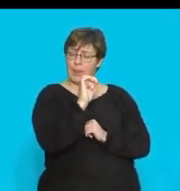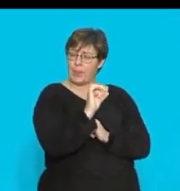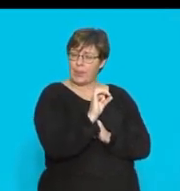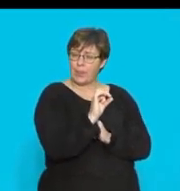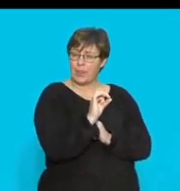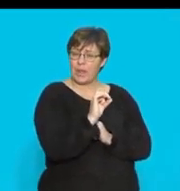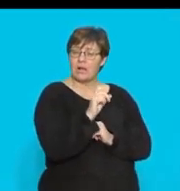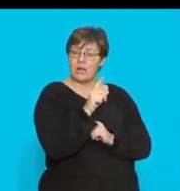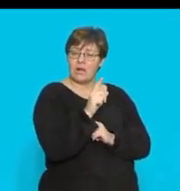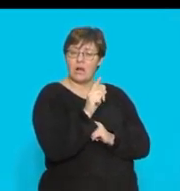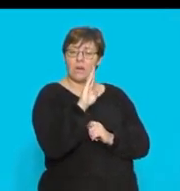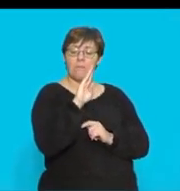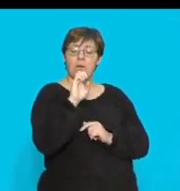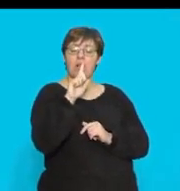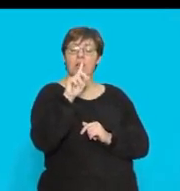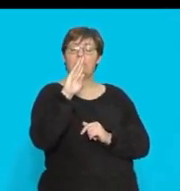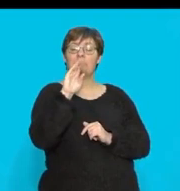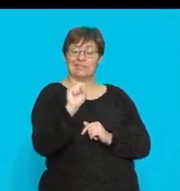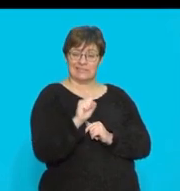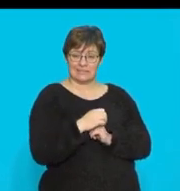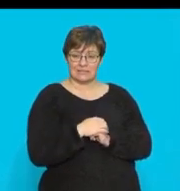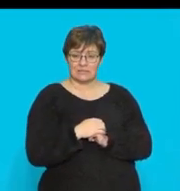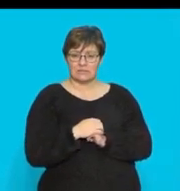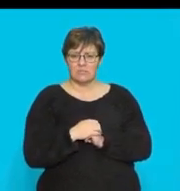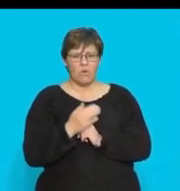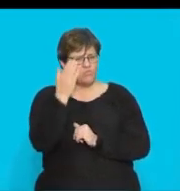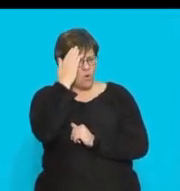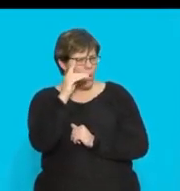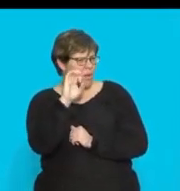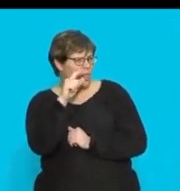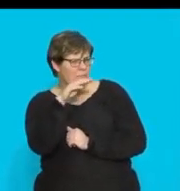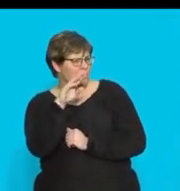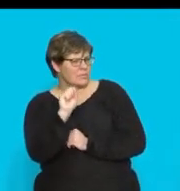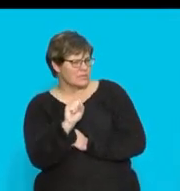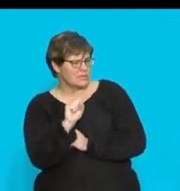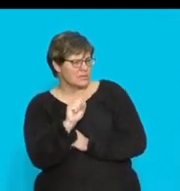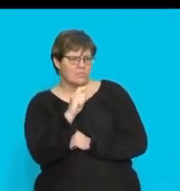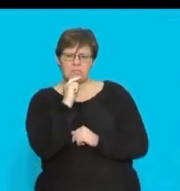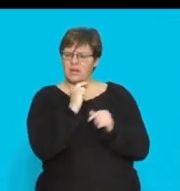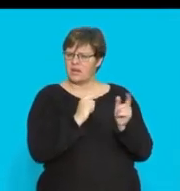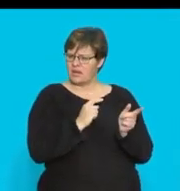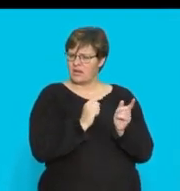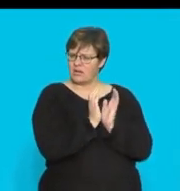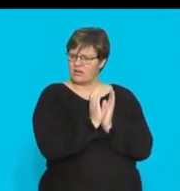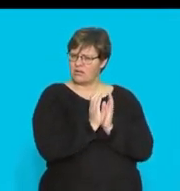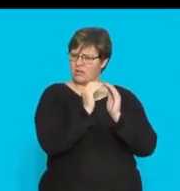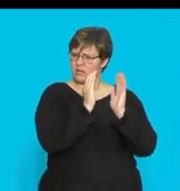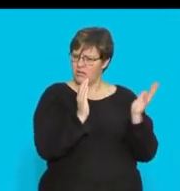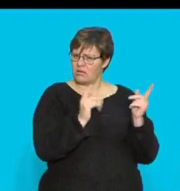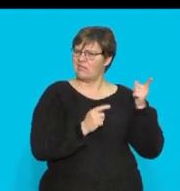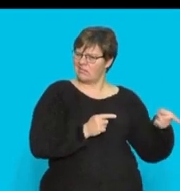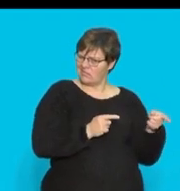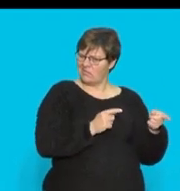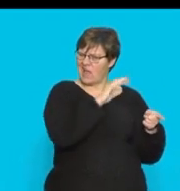a look, the small bulbs. Right, what do we know about a bulb? A bulb is a means